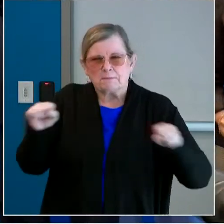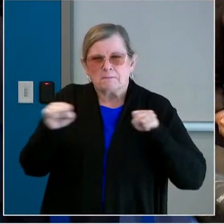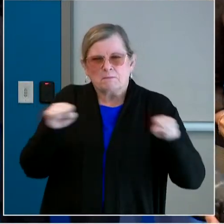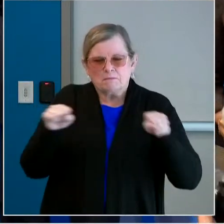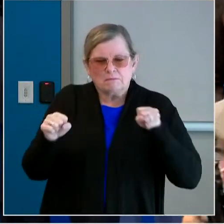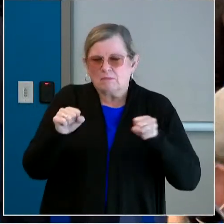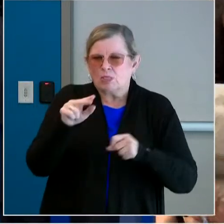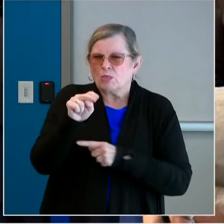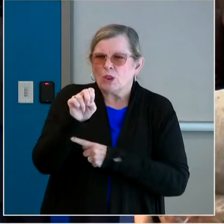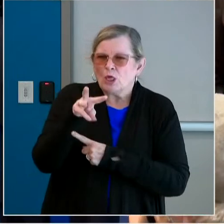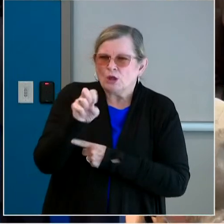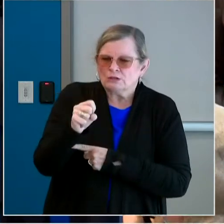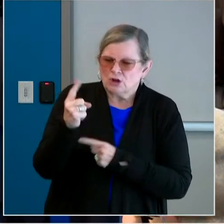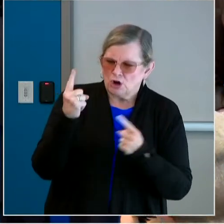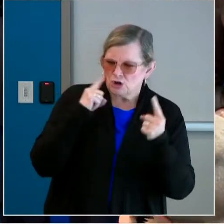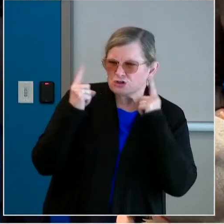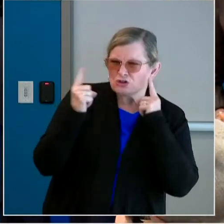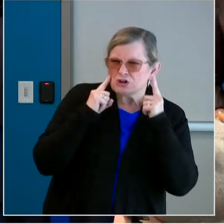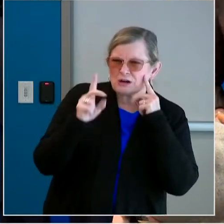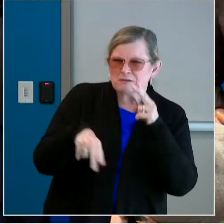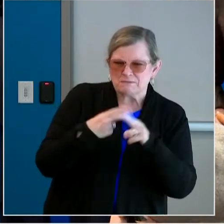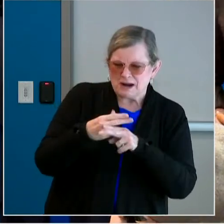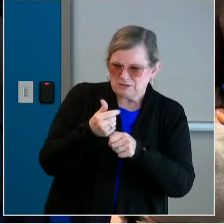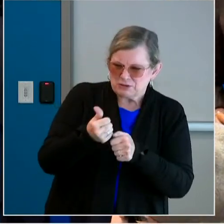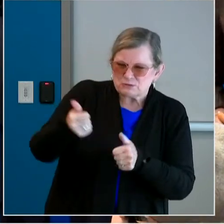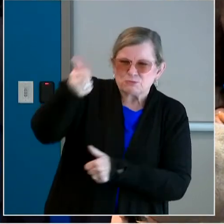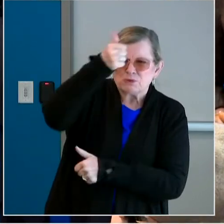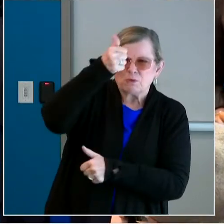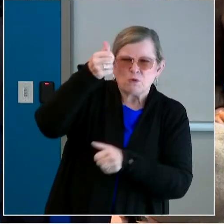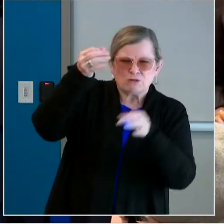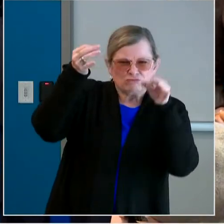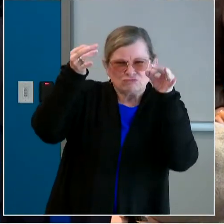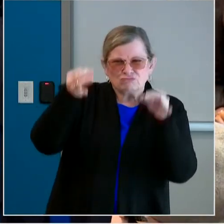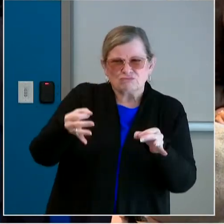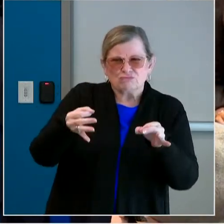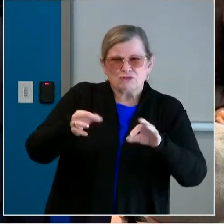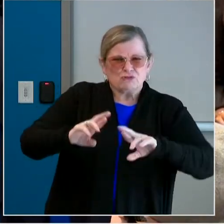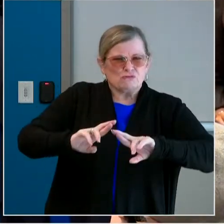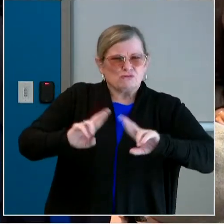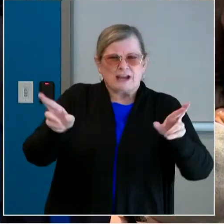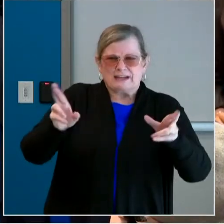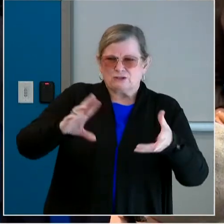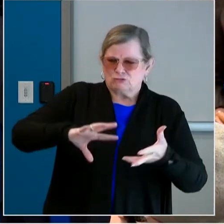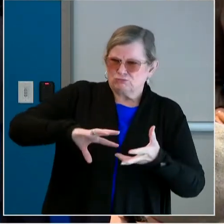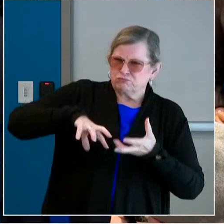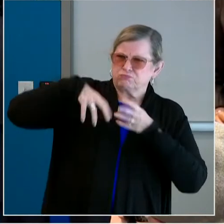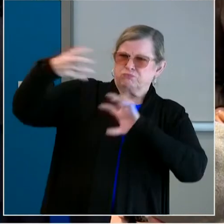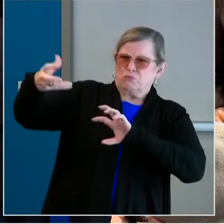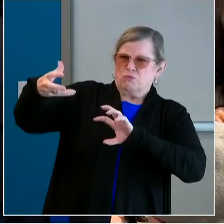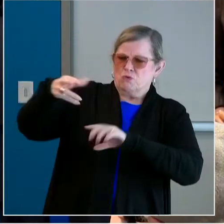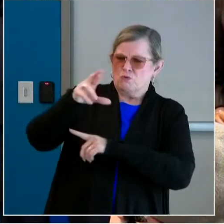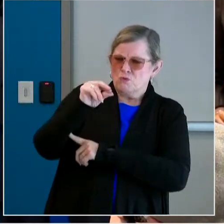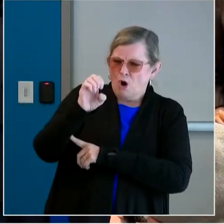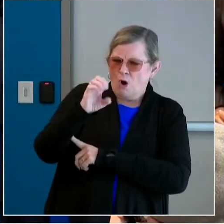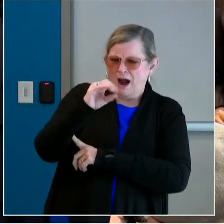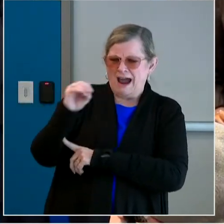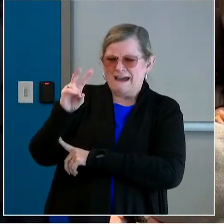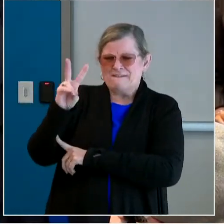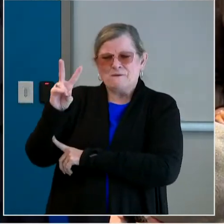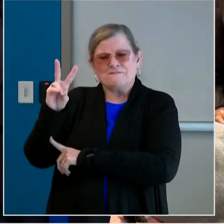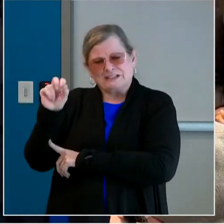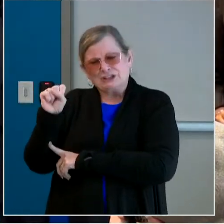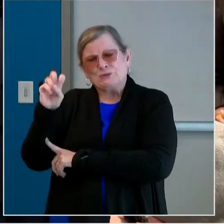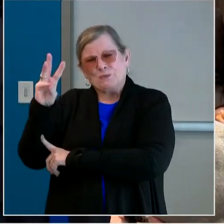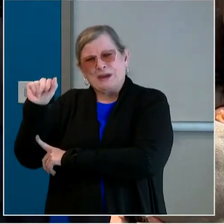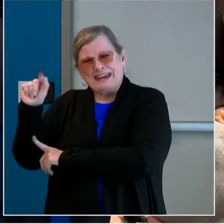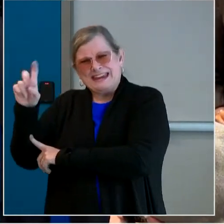Supreme Court was prepared to overturn Roe v. Wade. which for decades has made access to